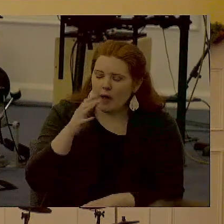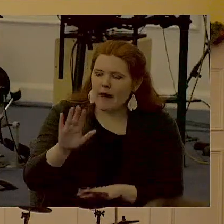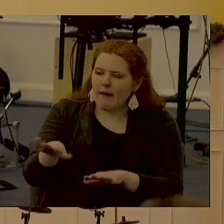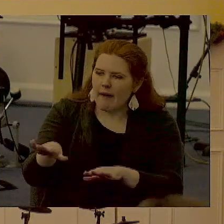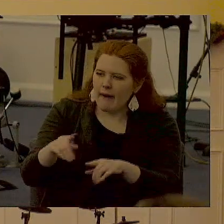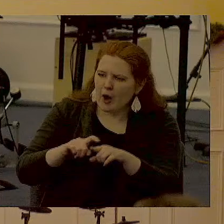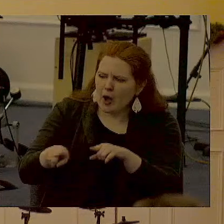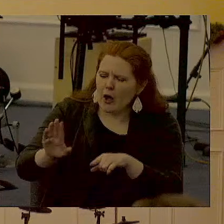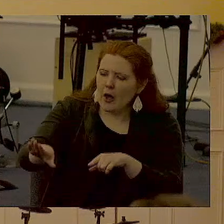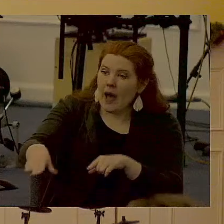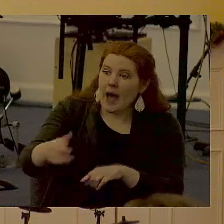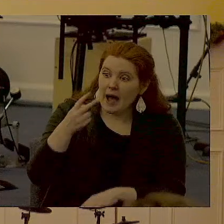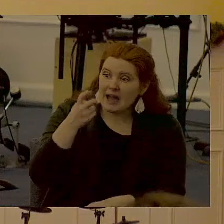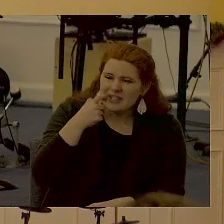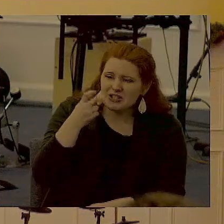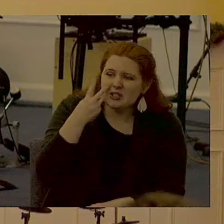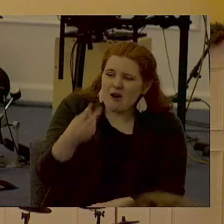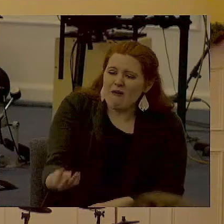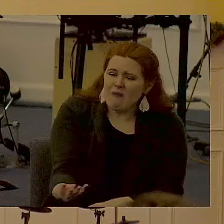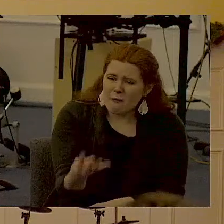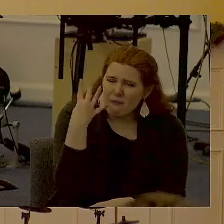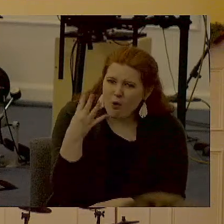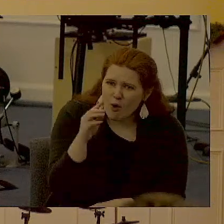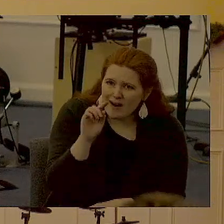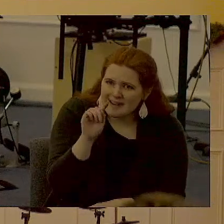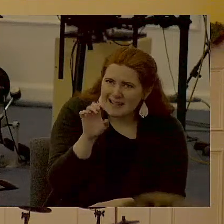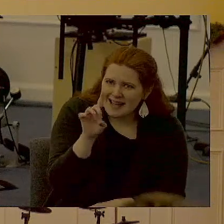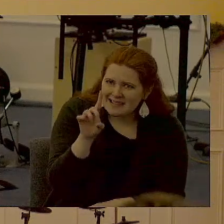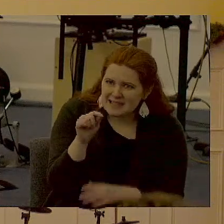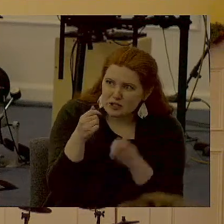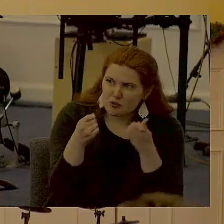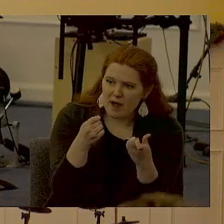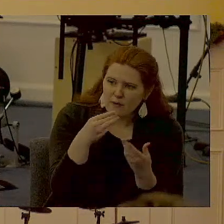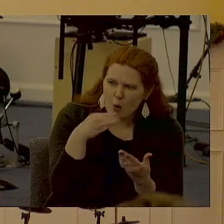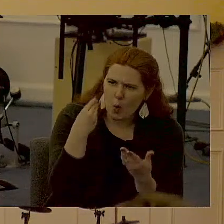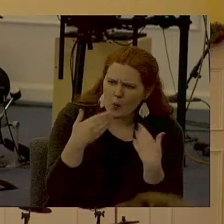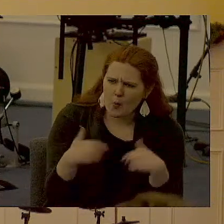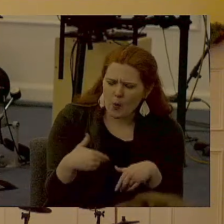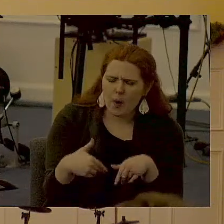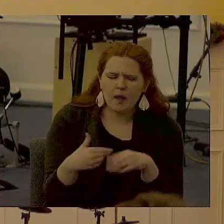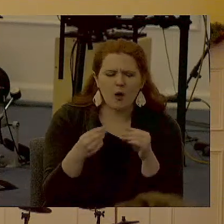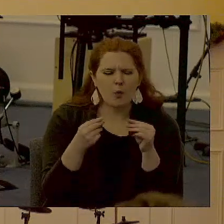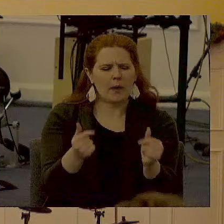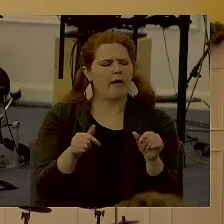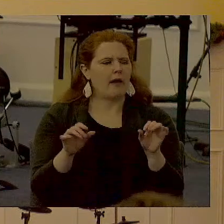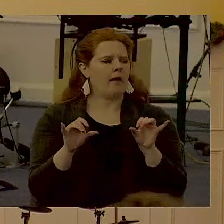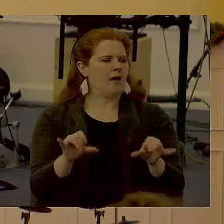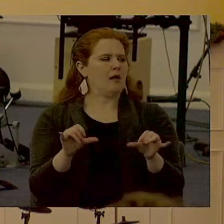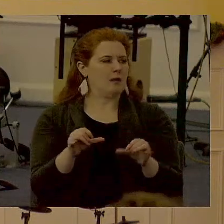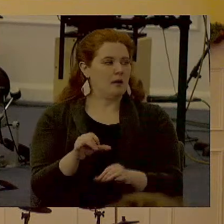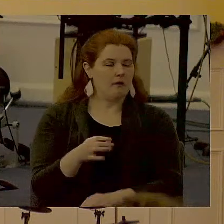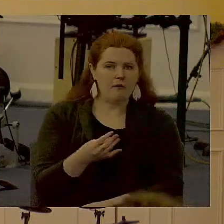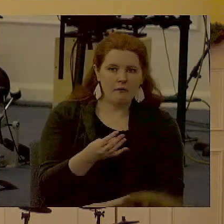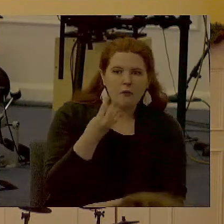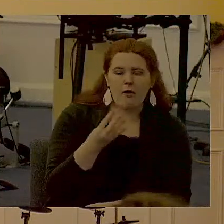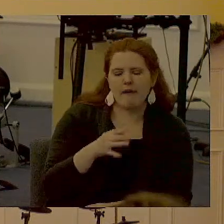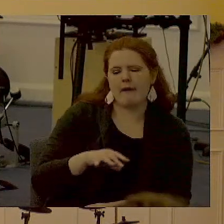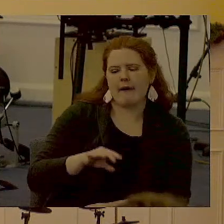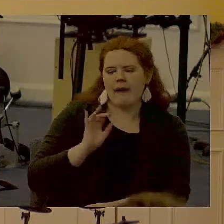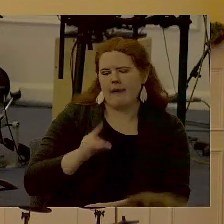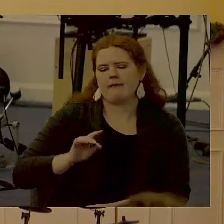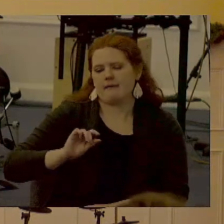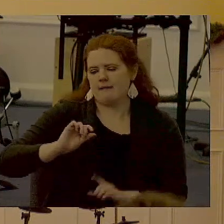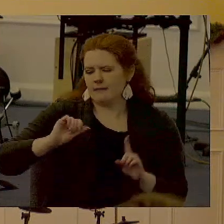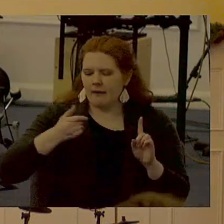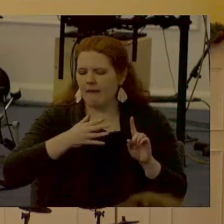it. I just saw 4 Teslas on the way home, and I'm not even home yet. And then very quickly, it was 4 and 8 and